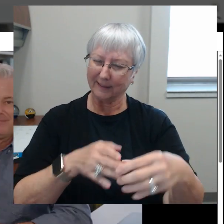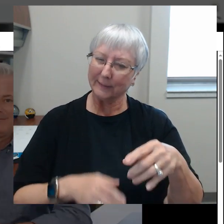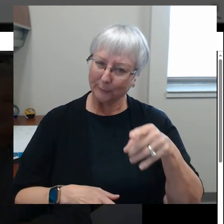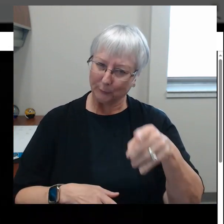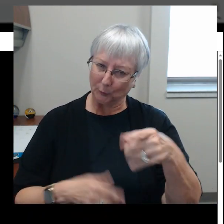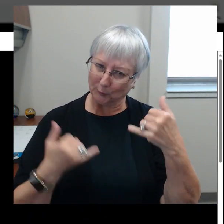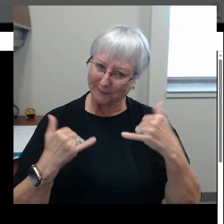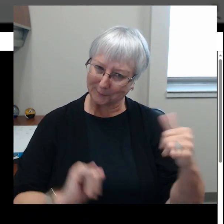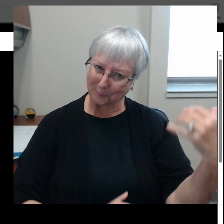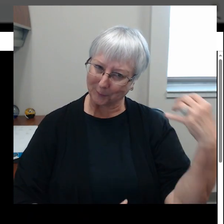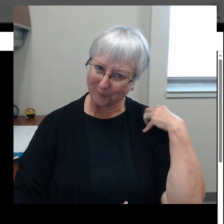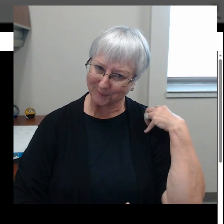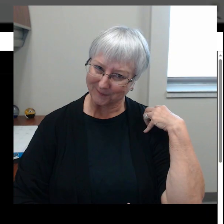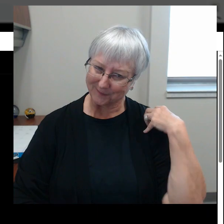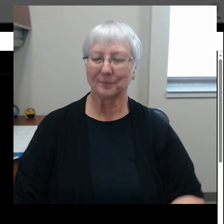boss.